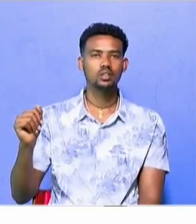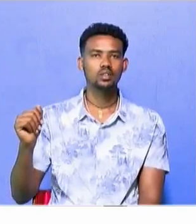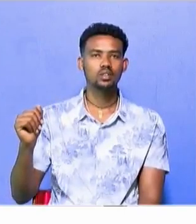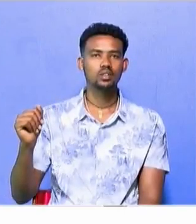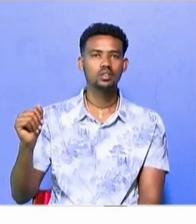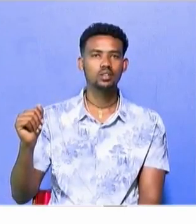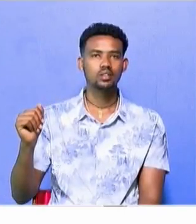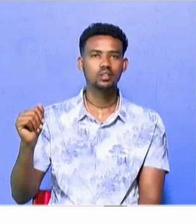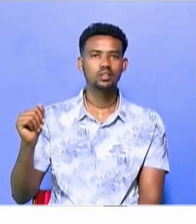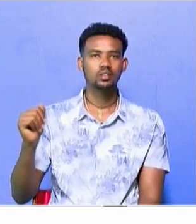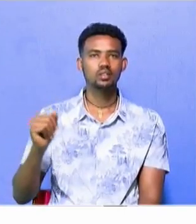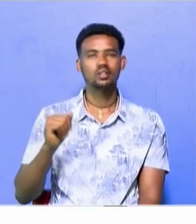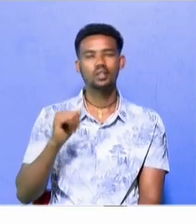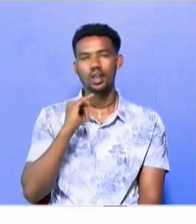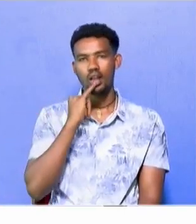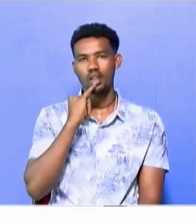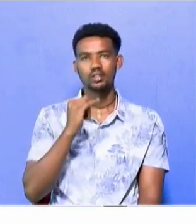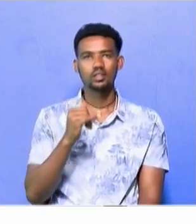is barking.